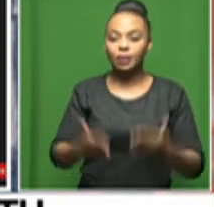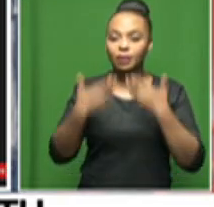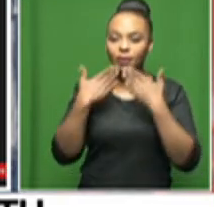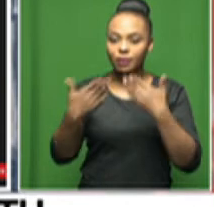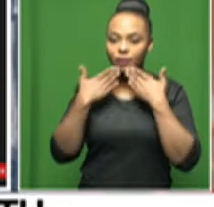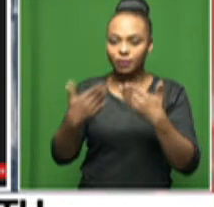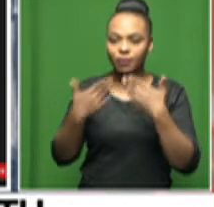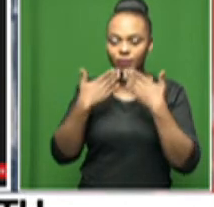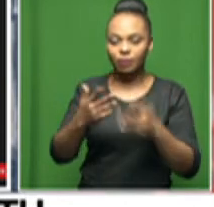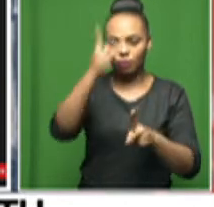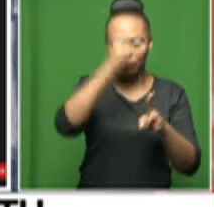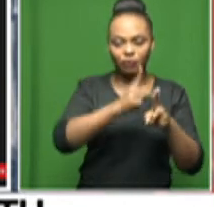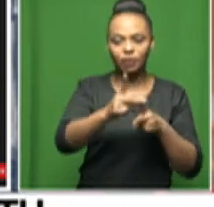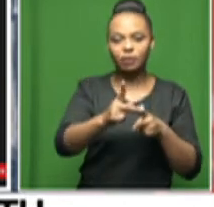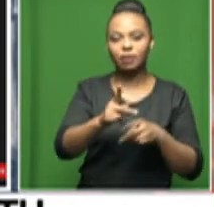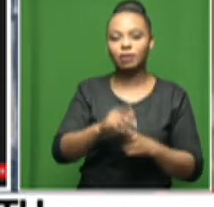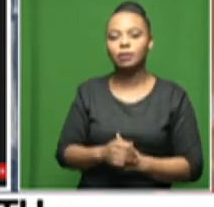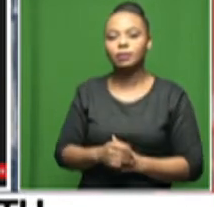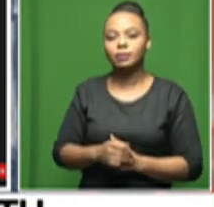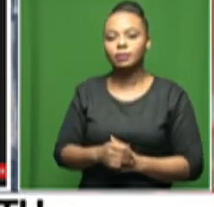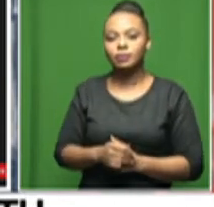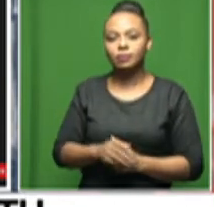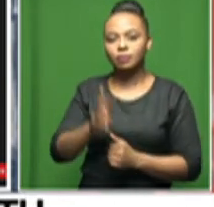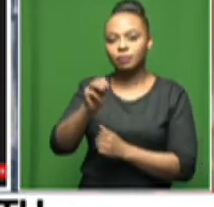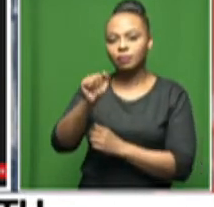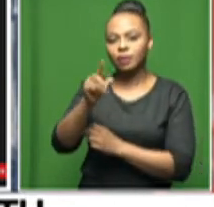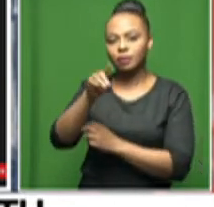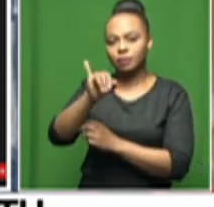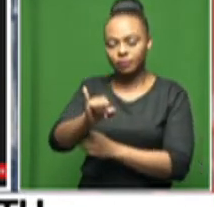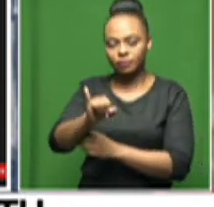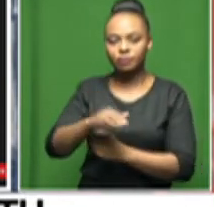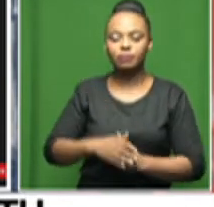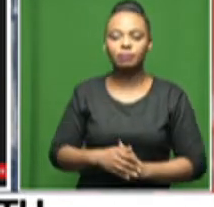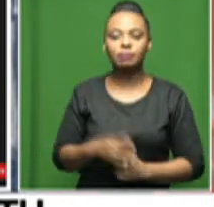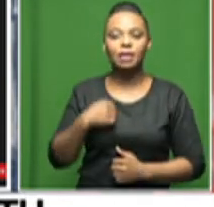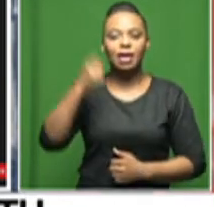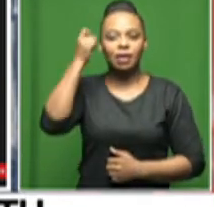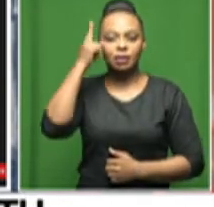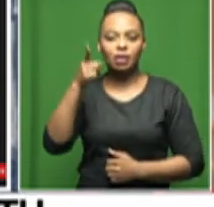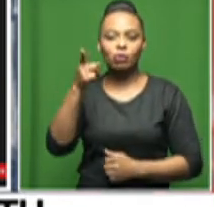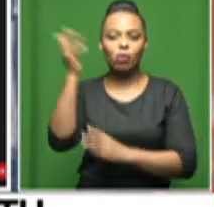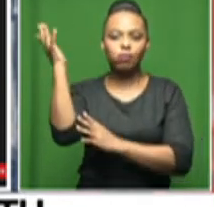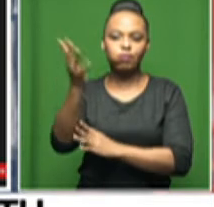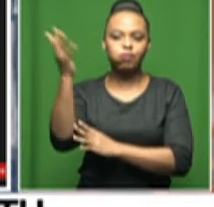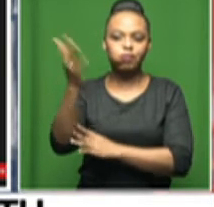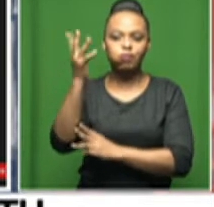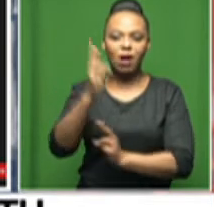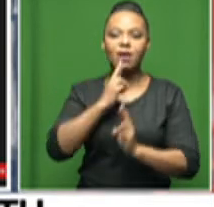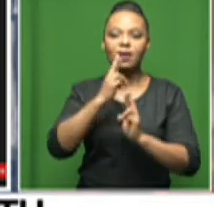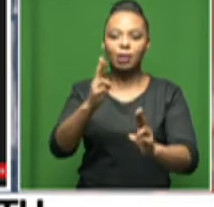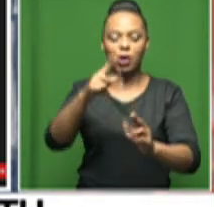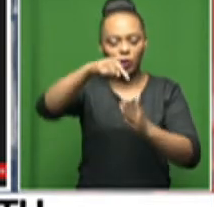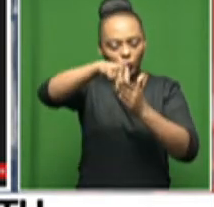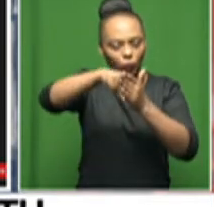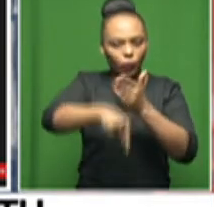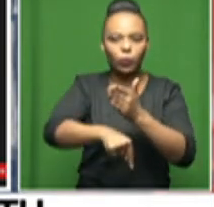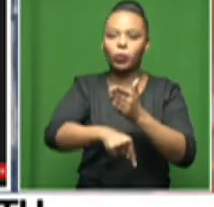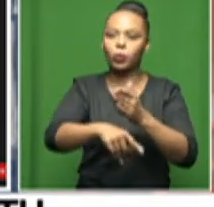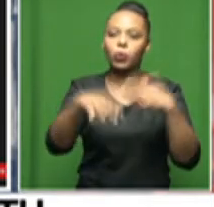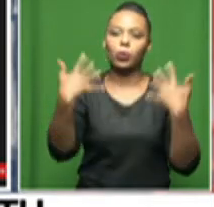Professor Madi. I do understand that the report you have to make had to be quite detailed, and that is